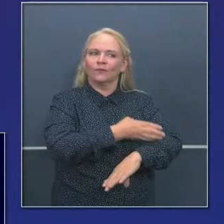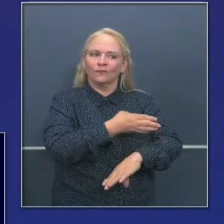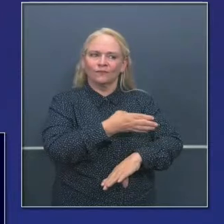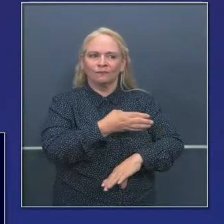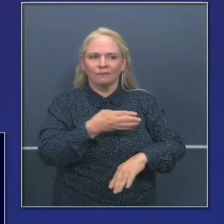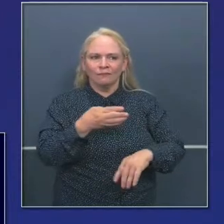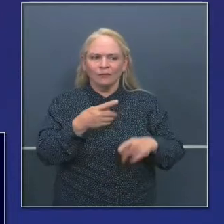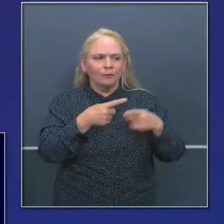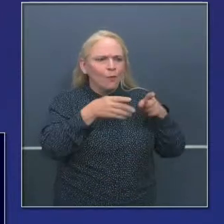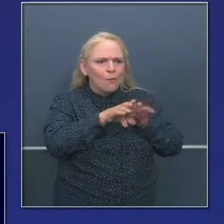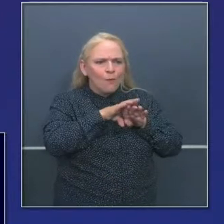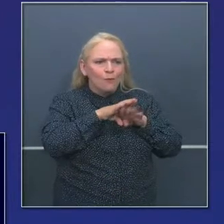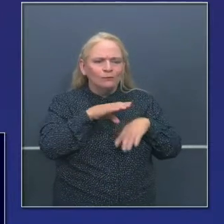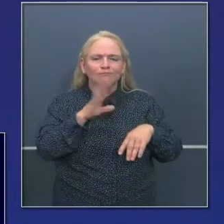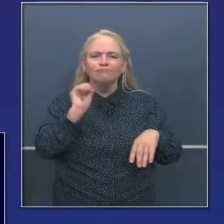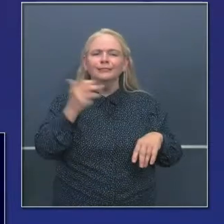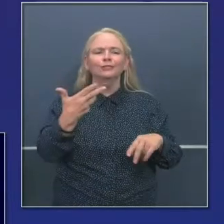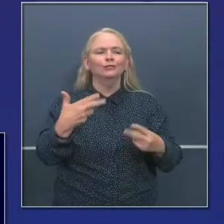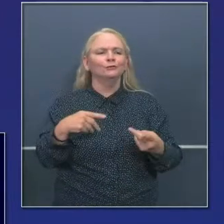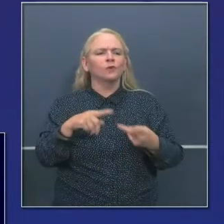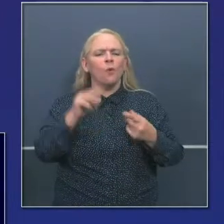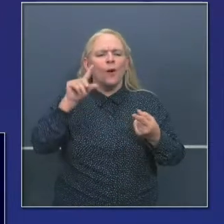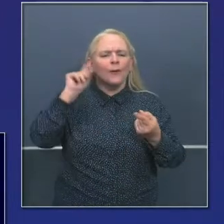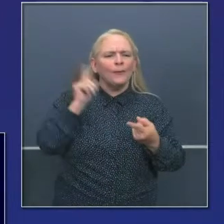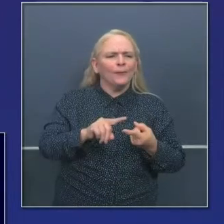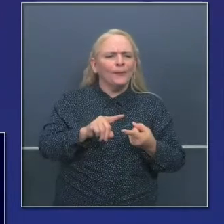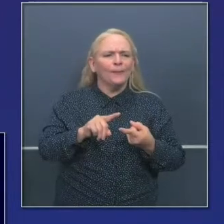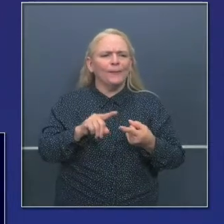Beach and some other beach communities. To their